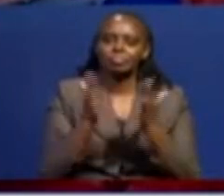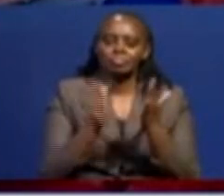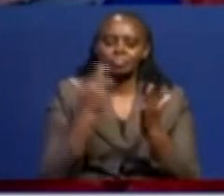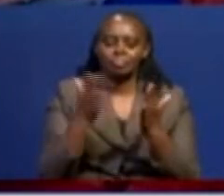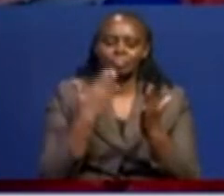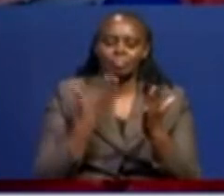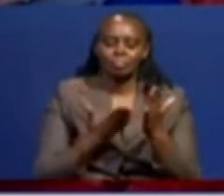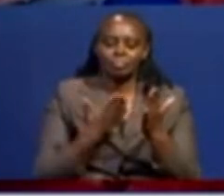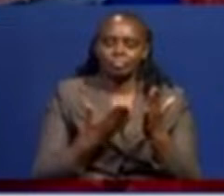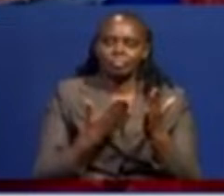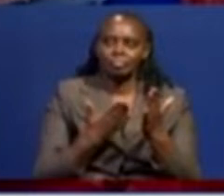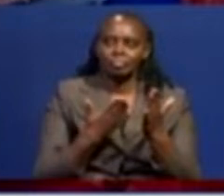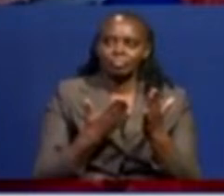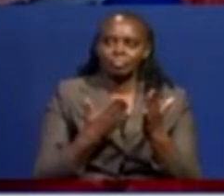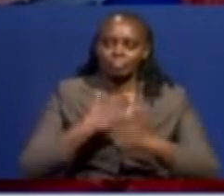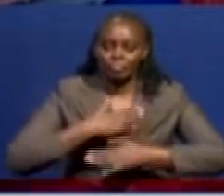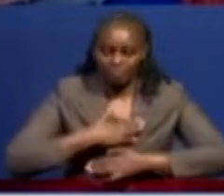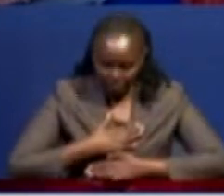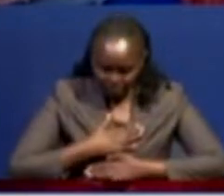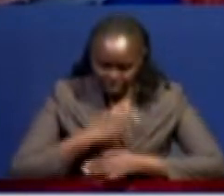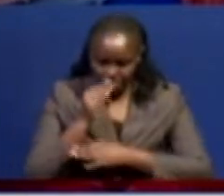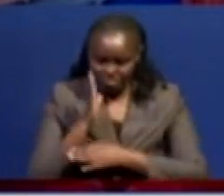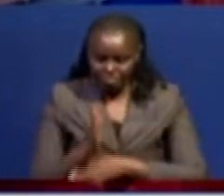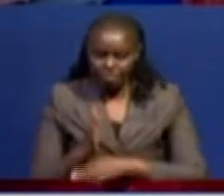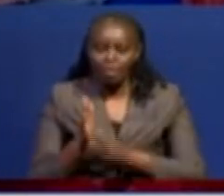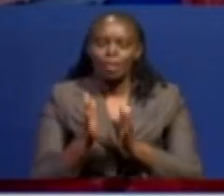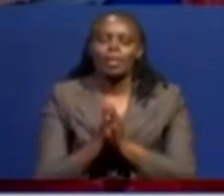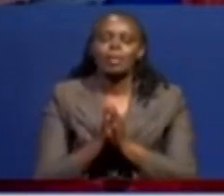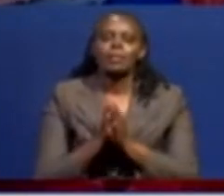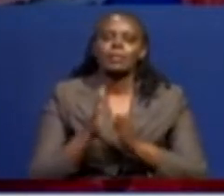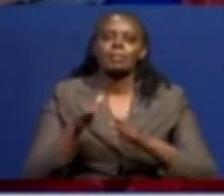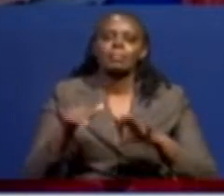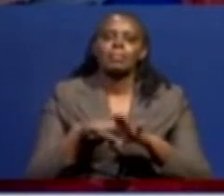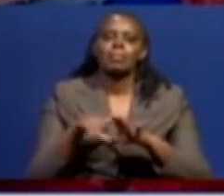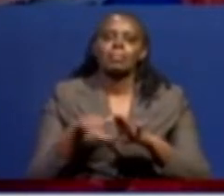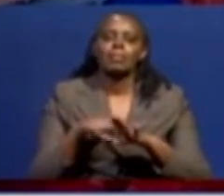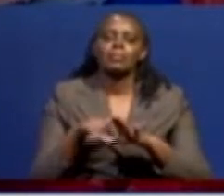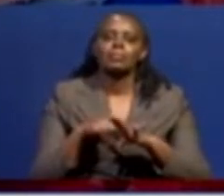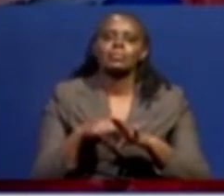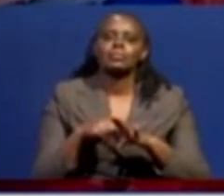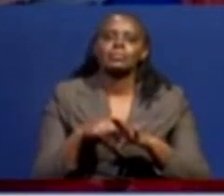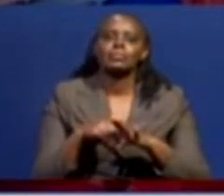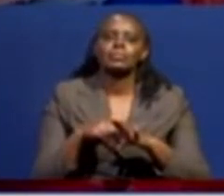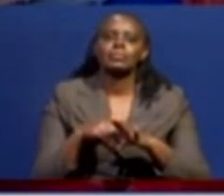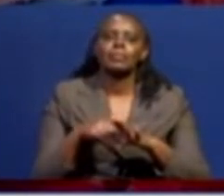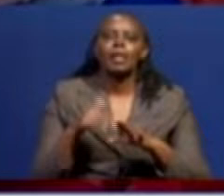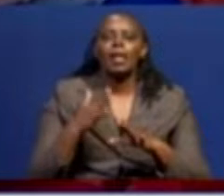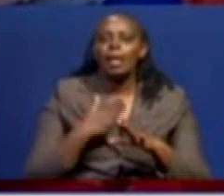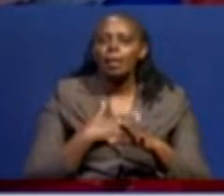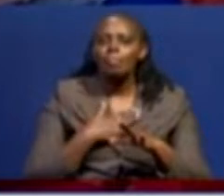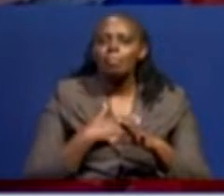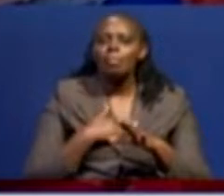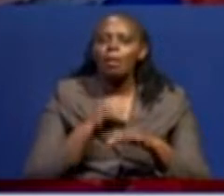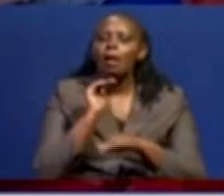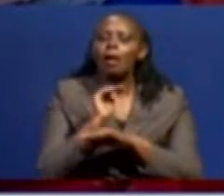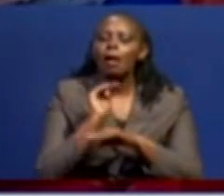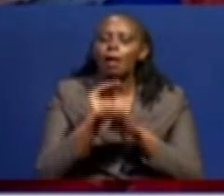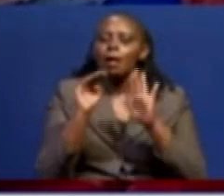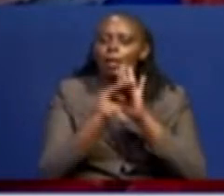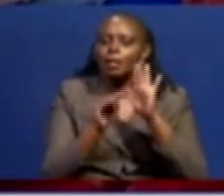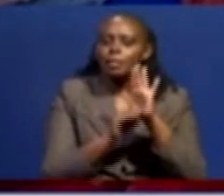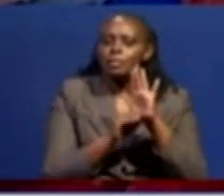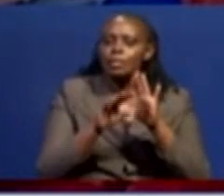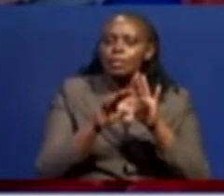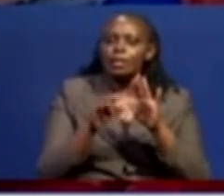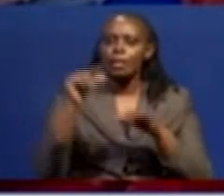On this page, honorable speaker and honorable members. Yes. I had sought